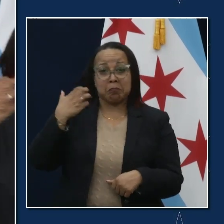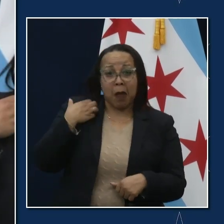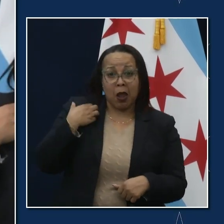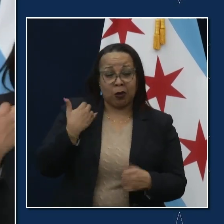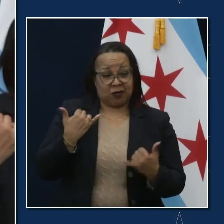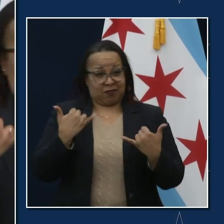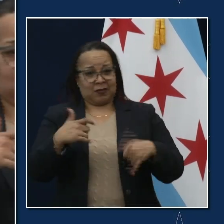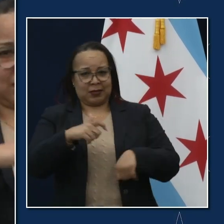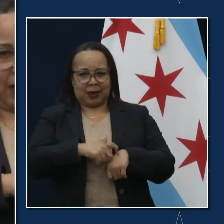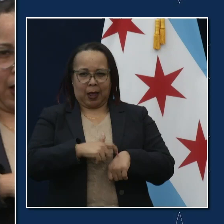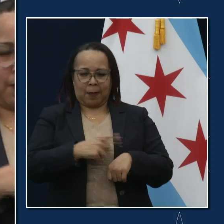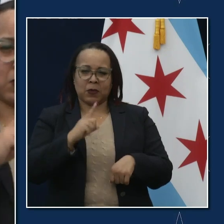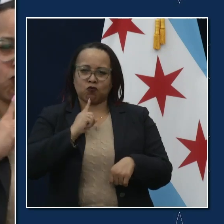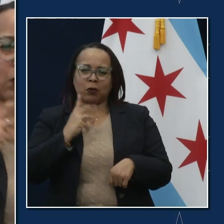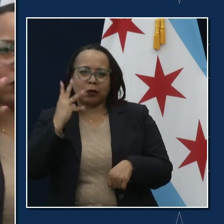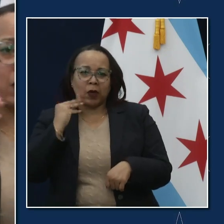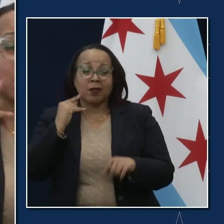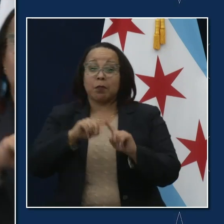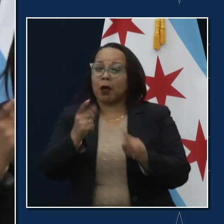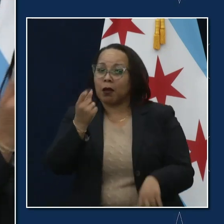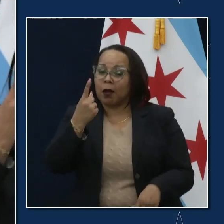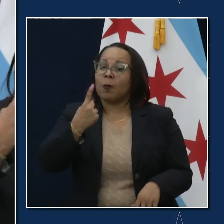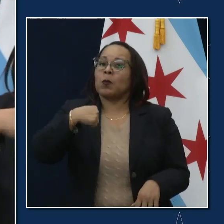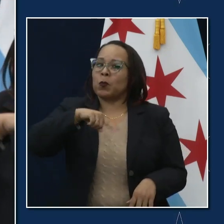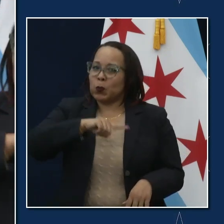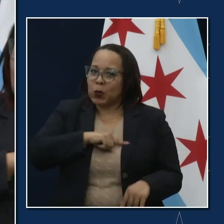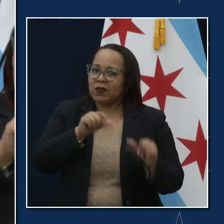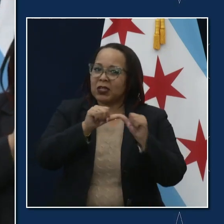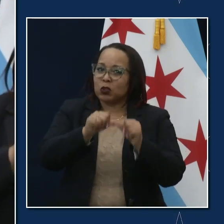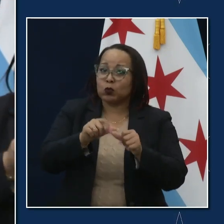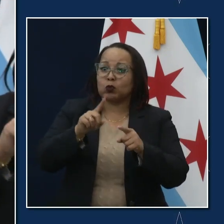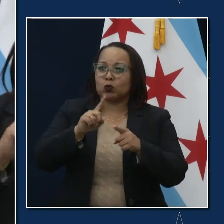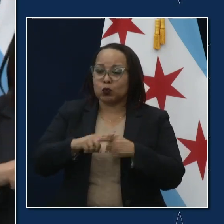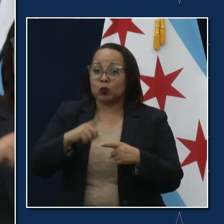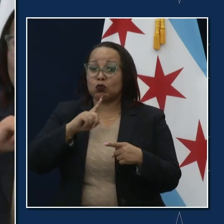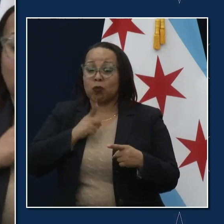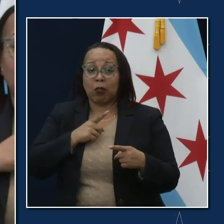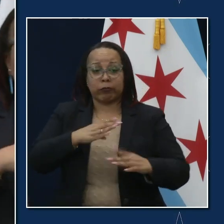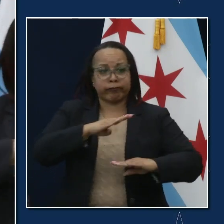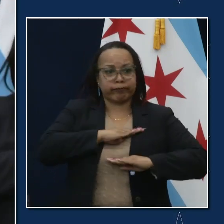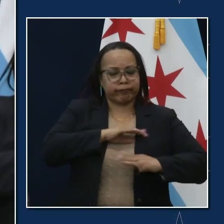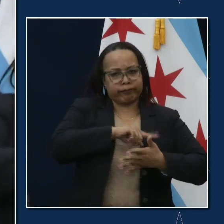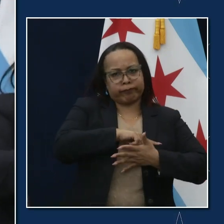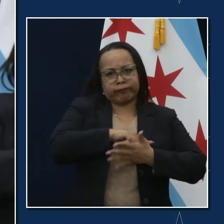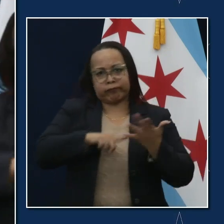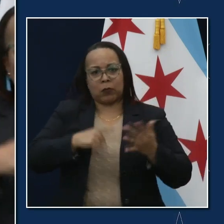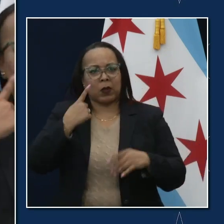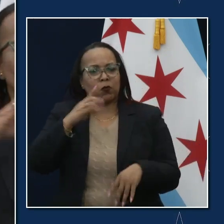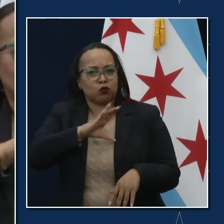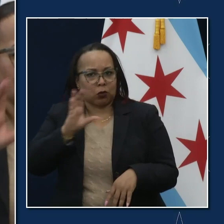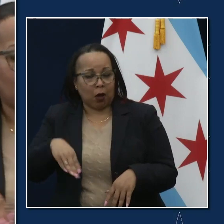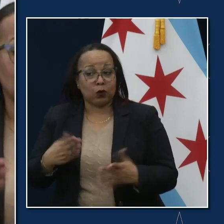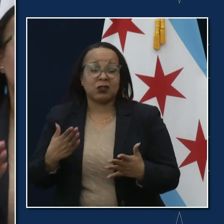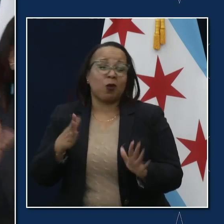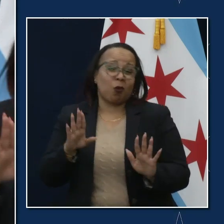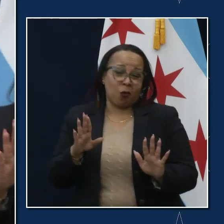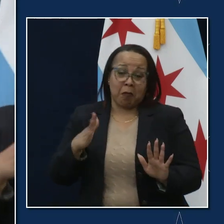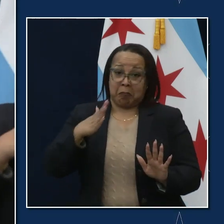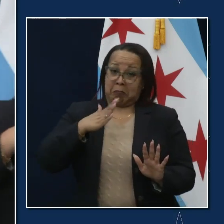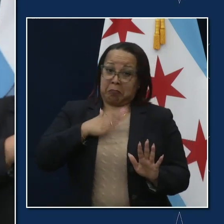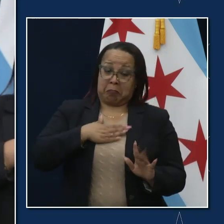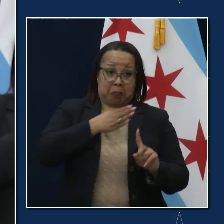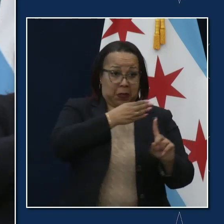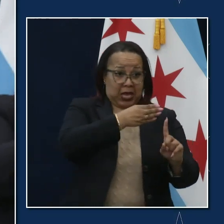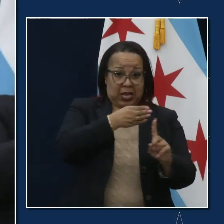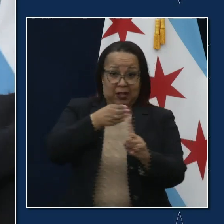modern time has faced, but yet we have continued to deliver every single day for Chicagoans. So my